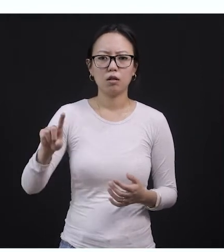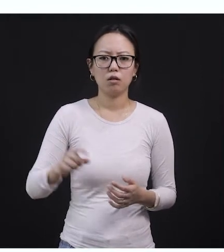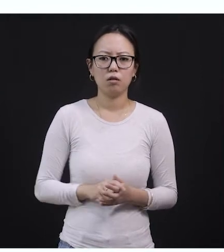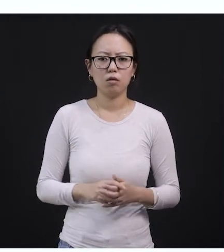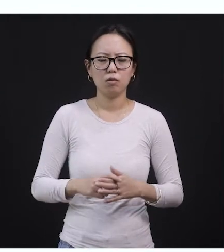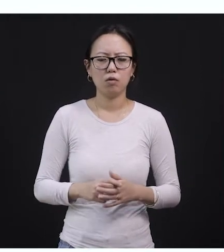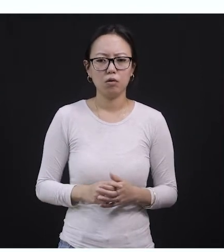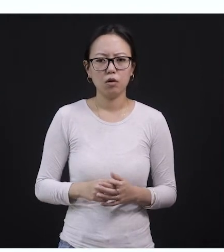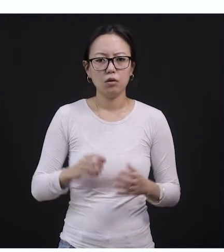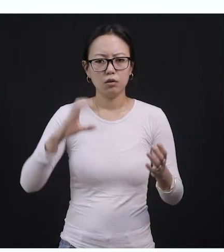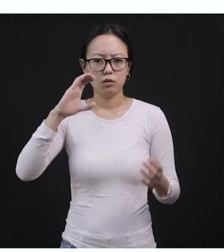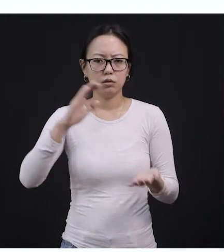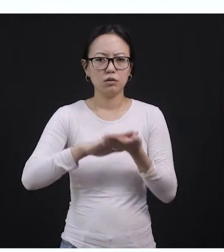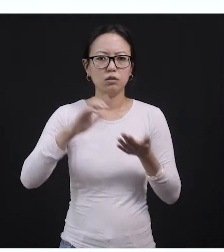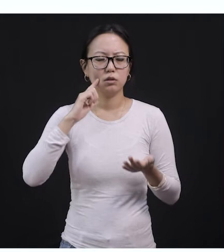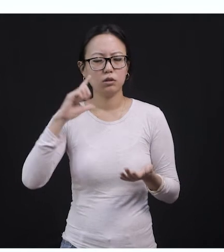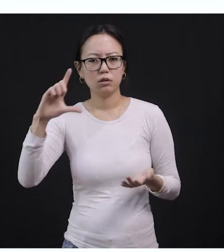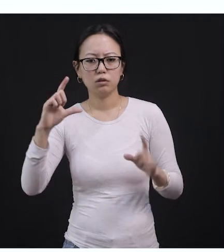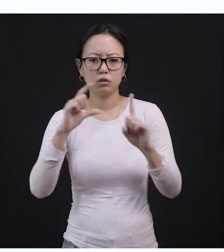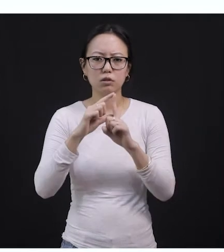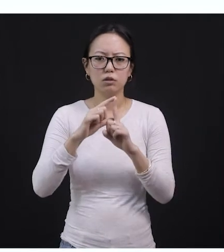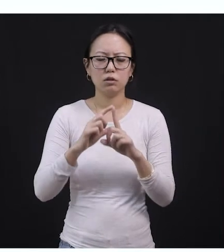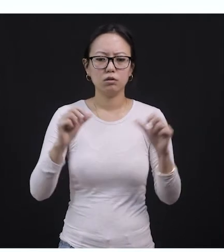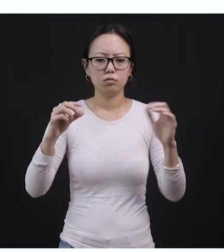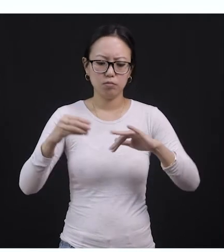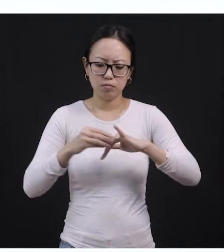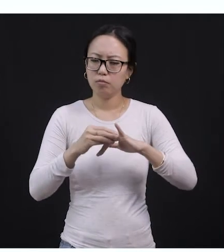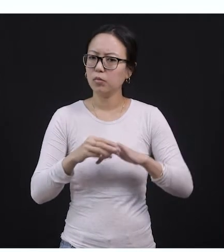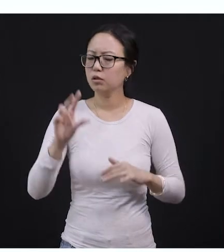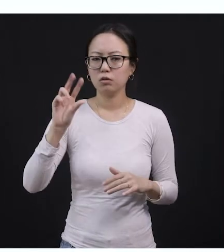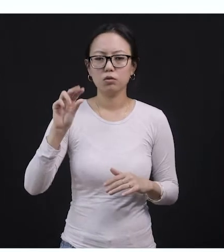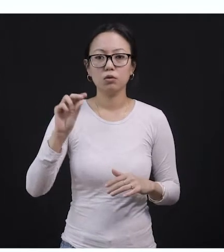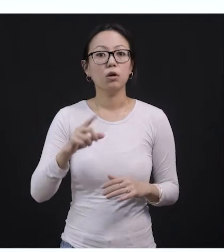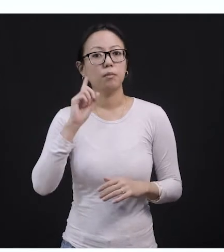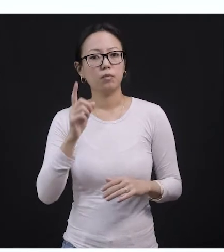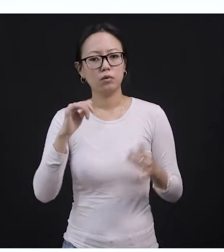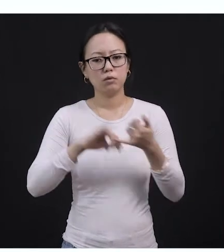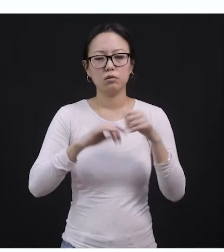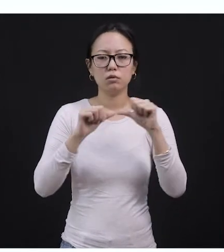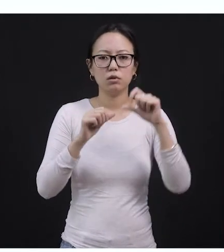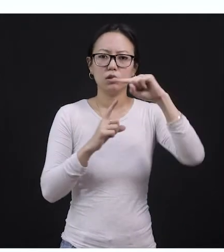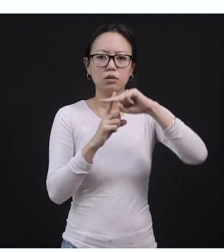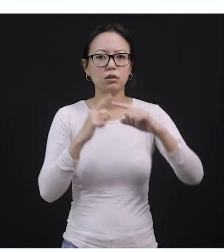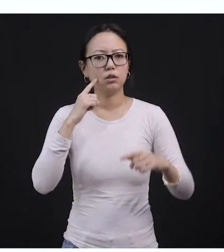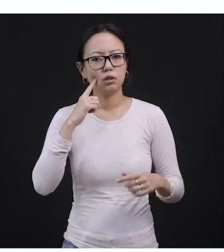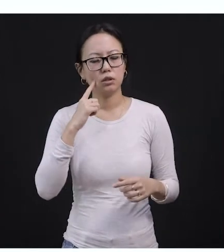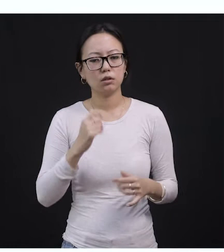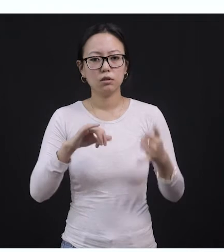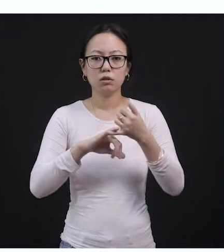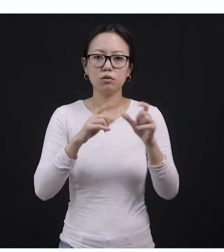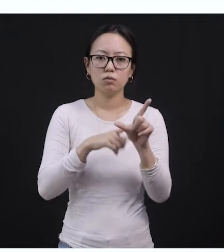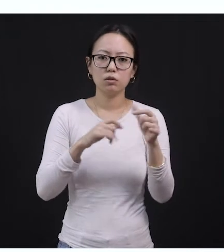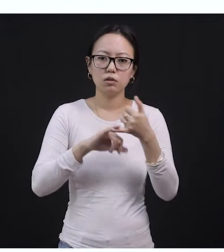was practiced. That means when a woman's husband died, she should sacrifice herself, all right, and she should